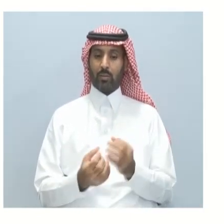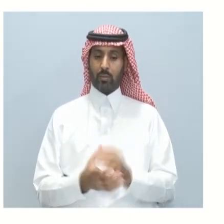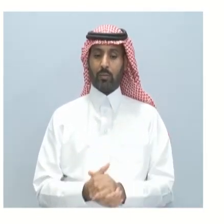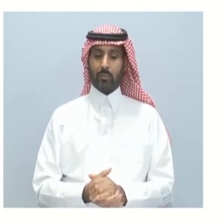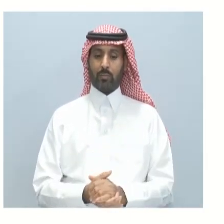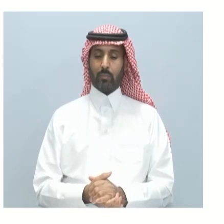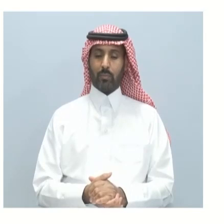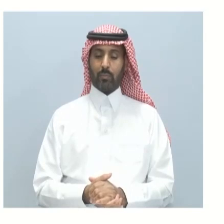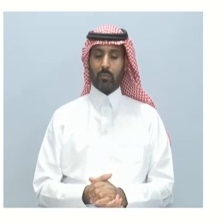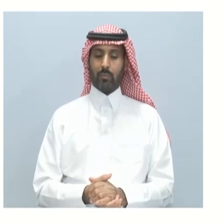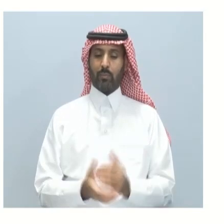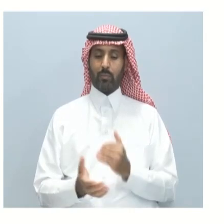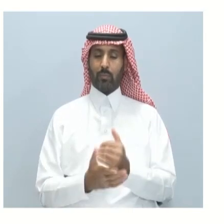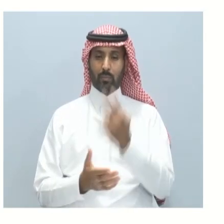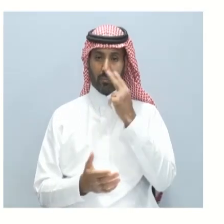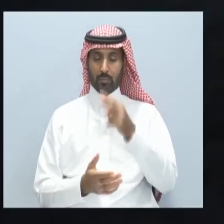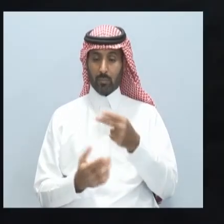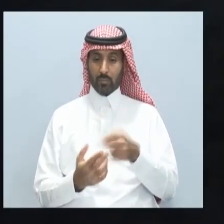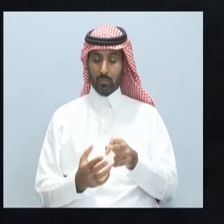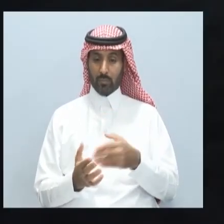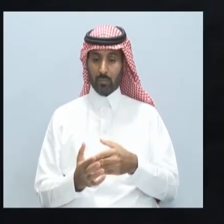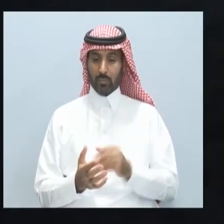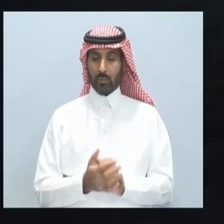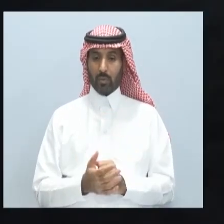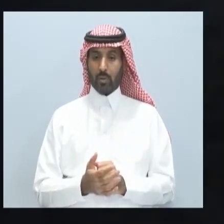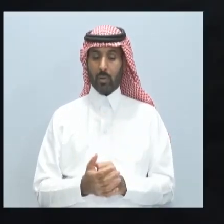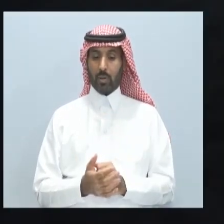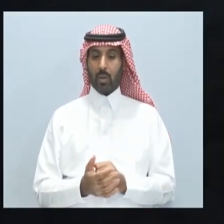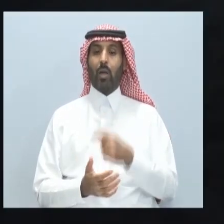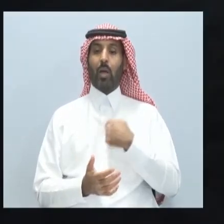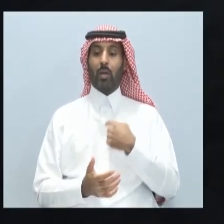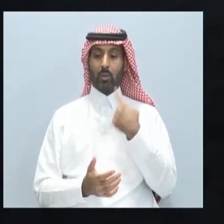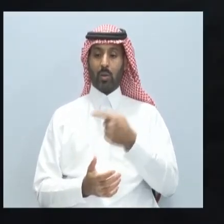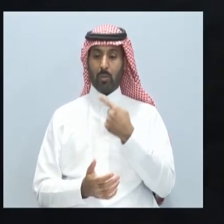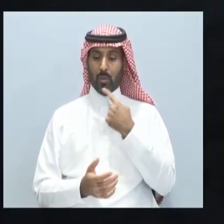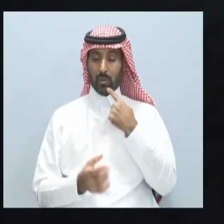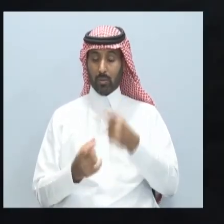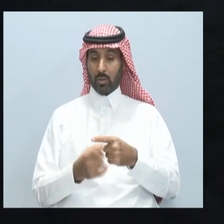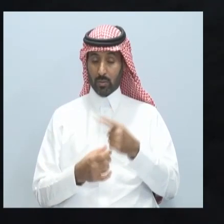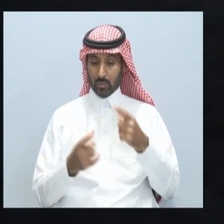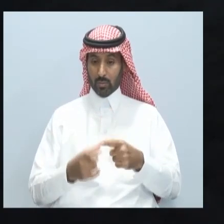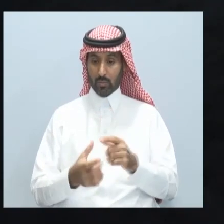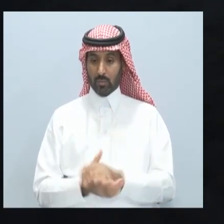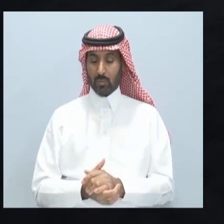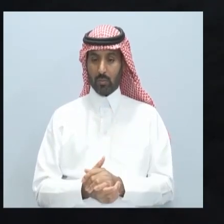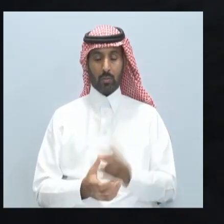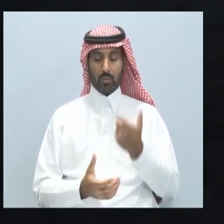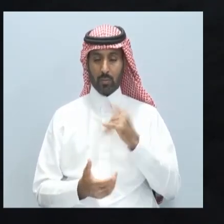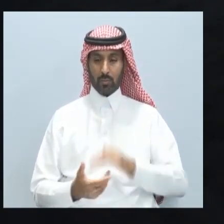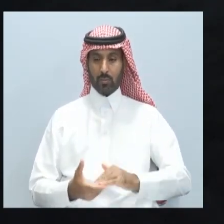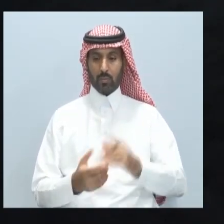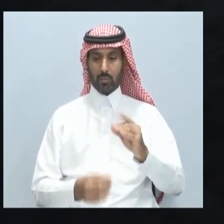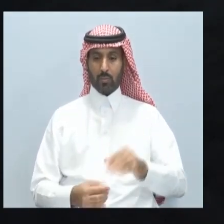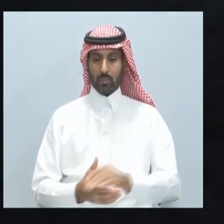human being. So you can see at the very end that I talked about us together as a group and how we have our